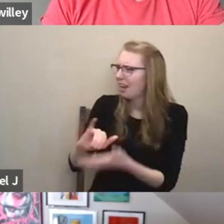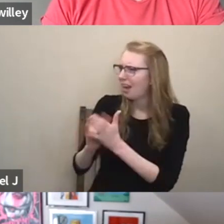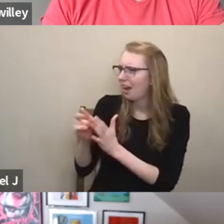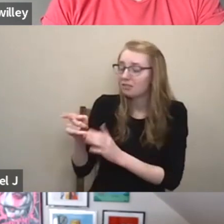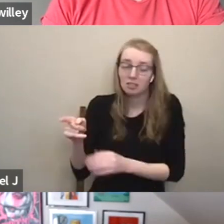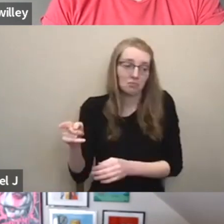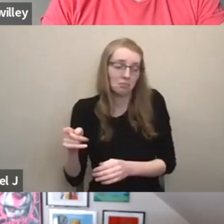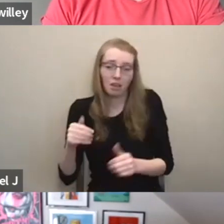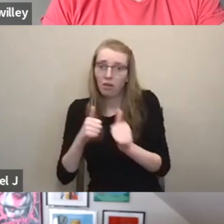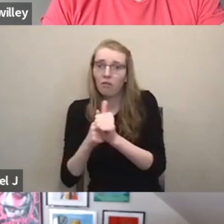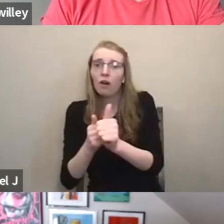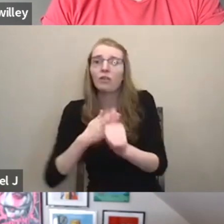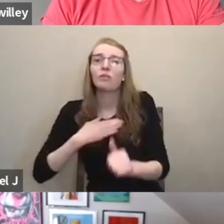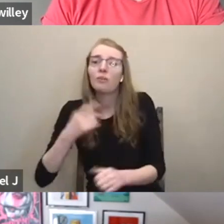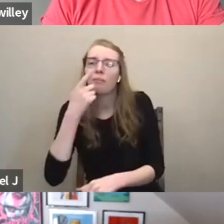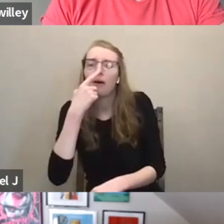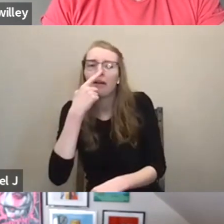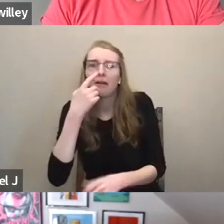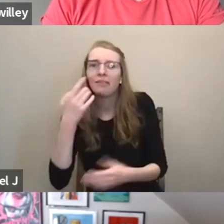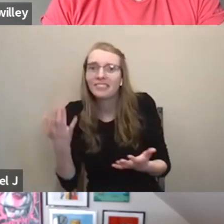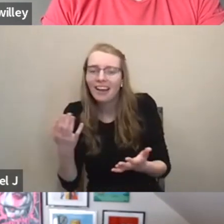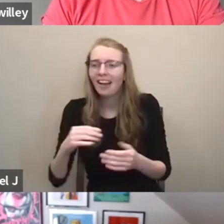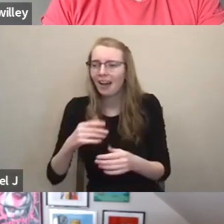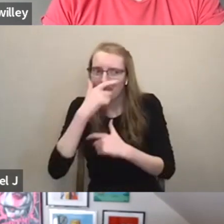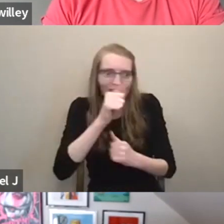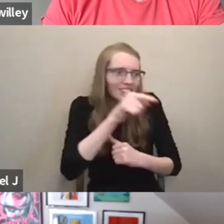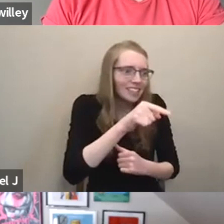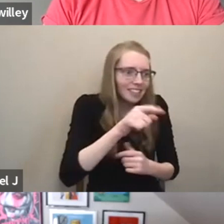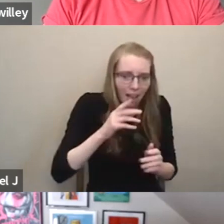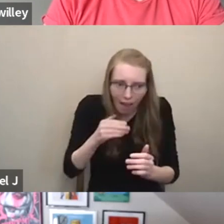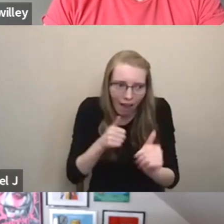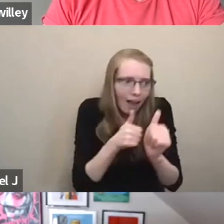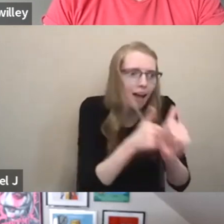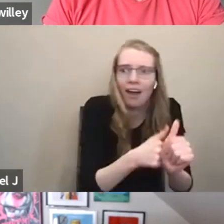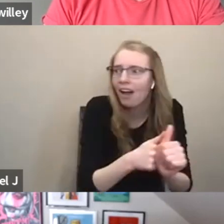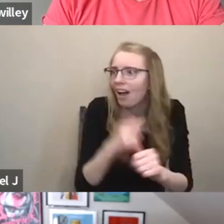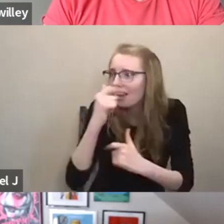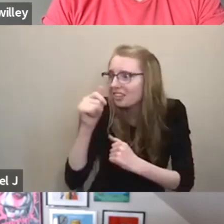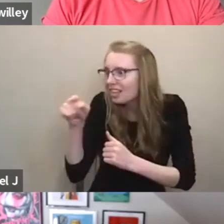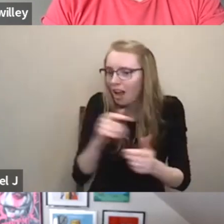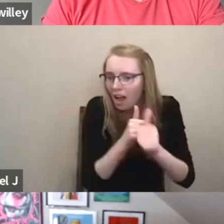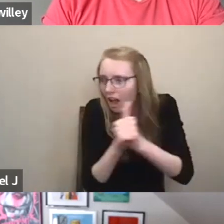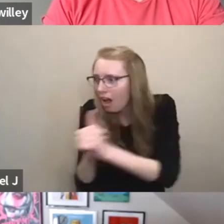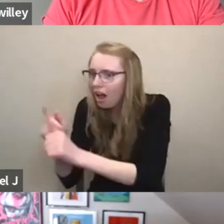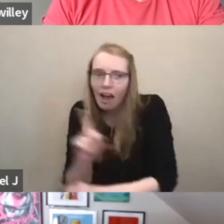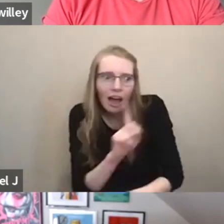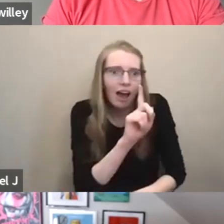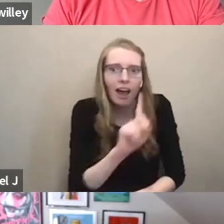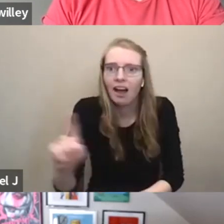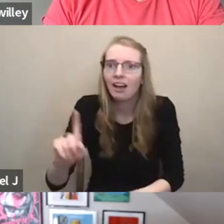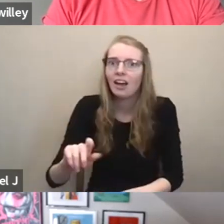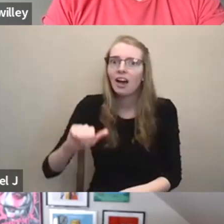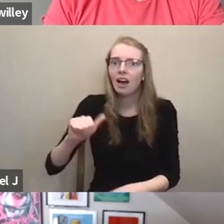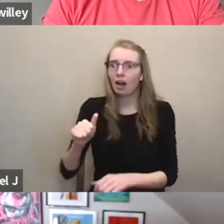was interested in this and I was interested in that. And I wound up here and then there. And it was Louise Arbour who wound up being head of the Human Rights